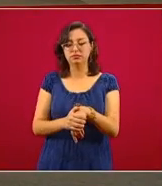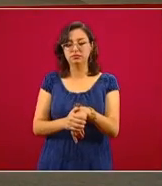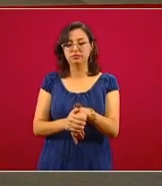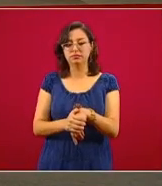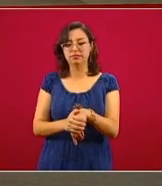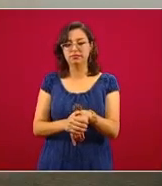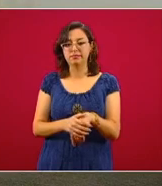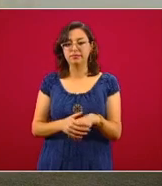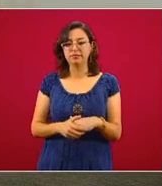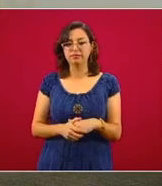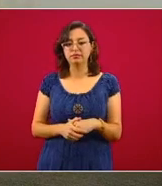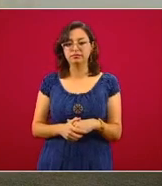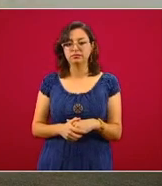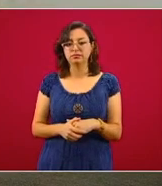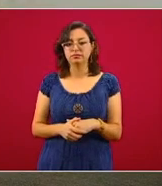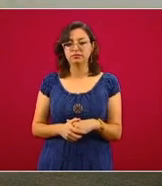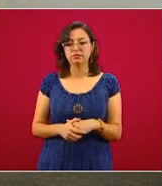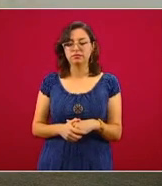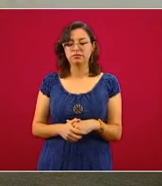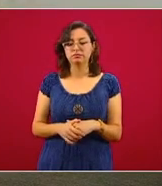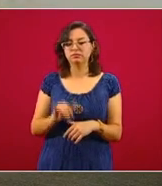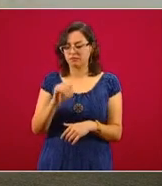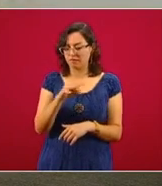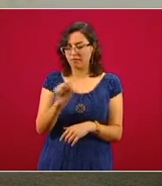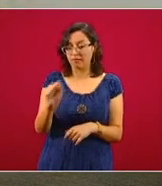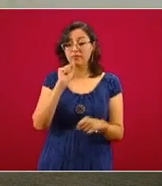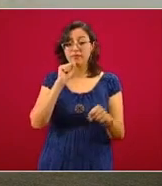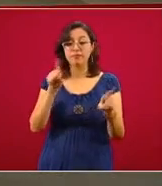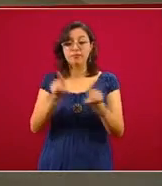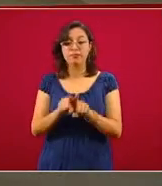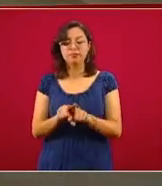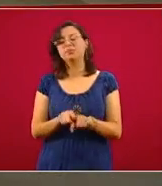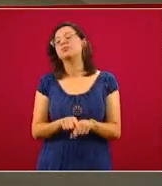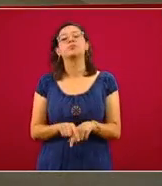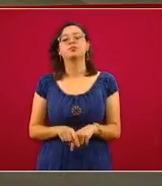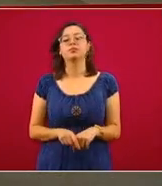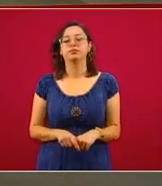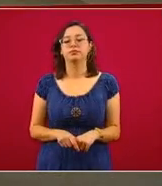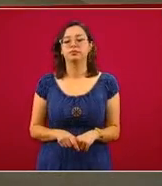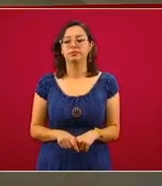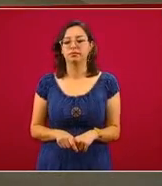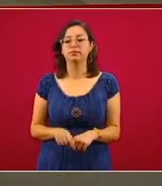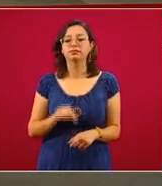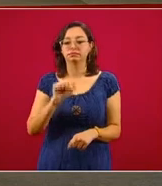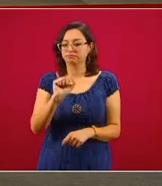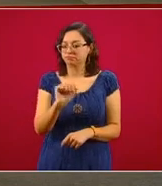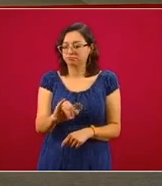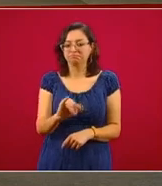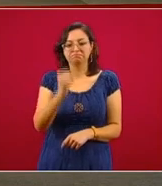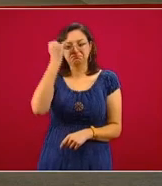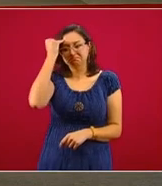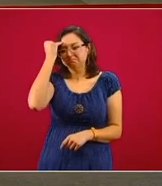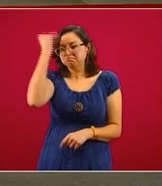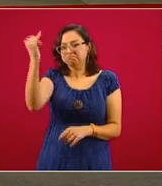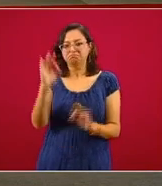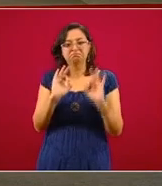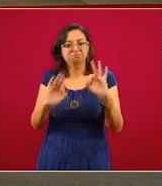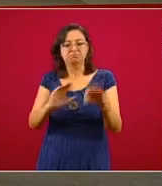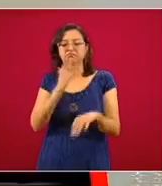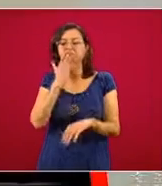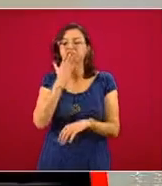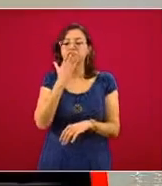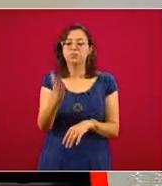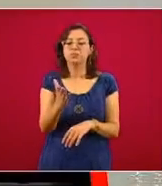it could be at IMSS. Yes. Truly, this is a great idea that you just